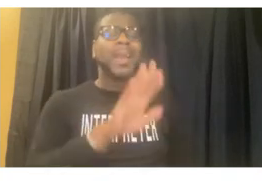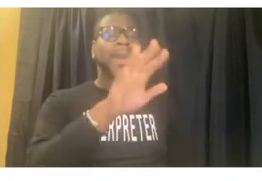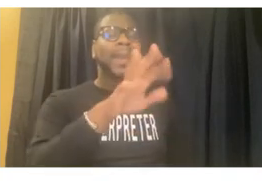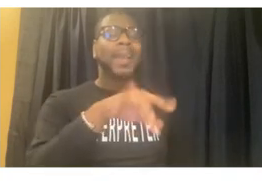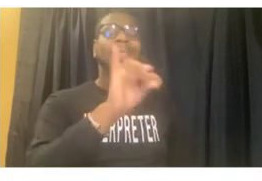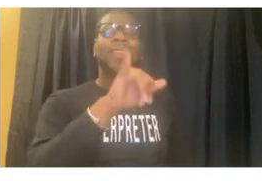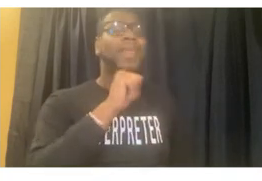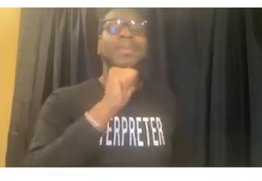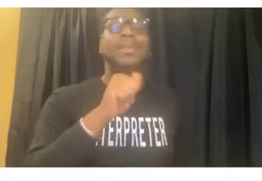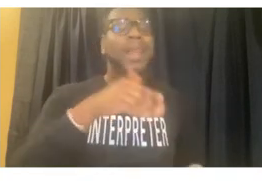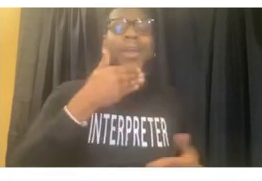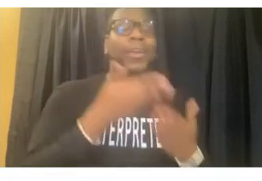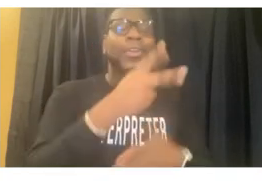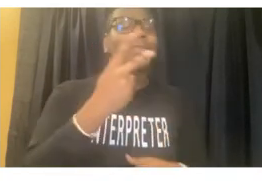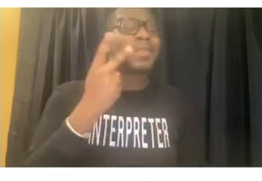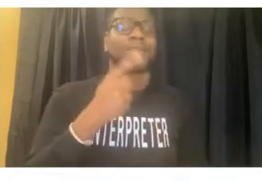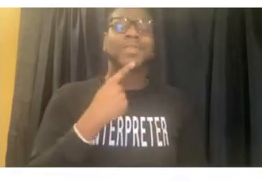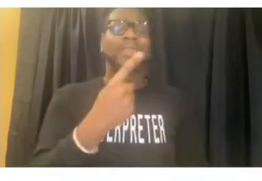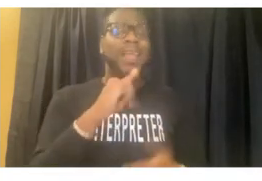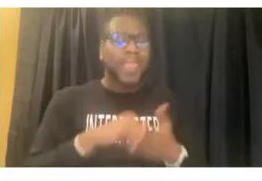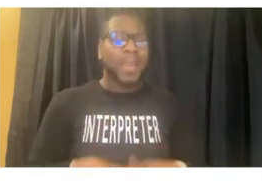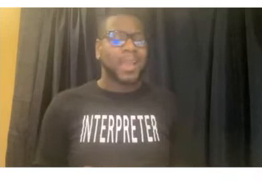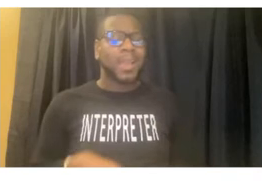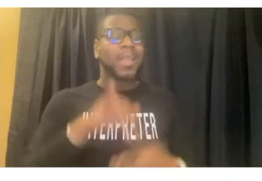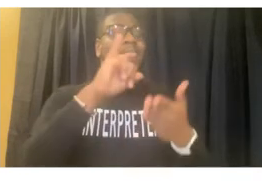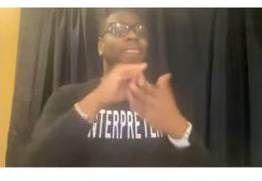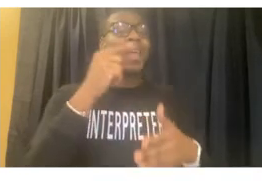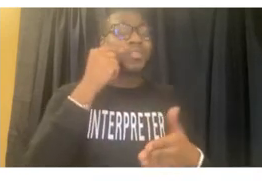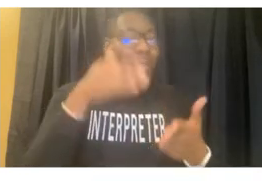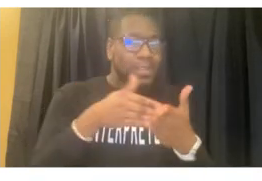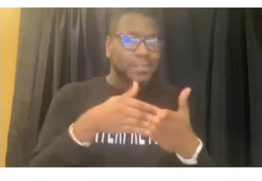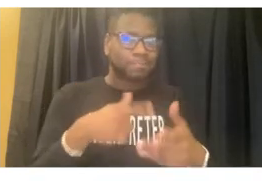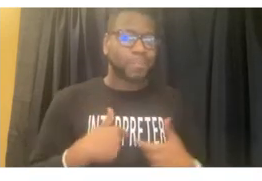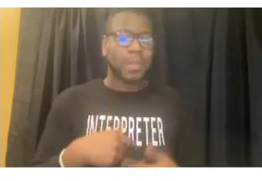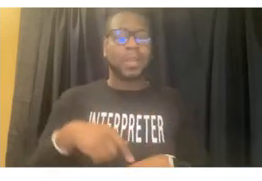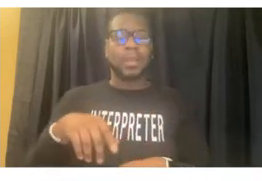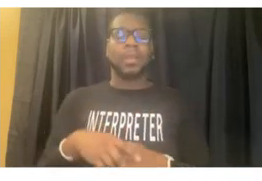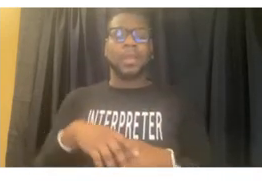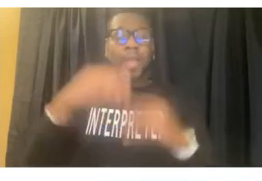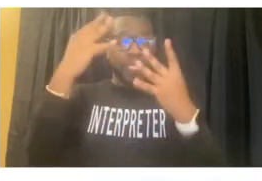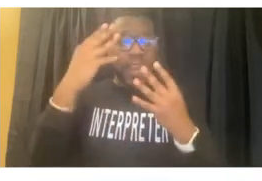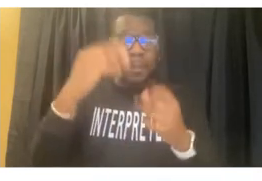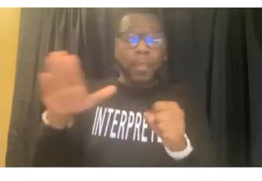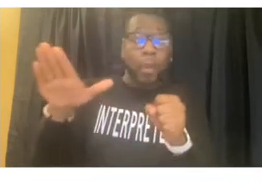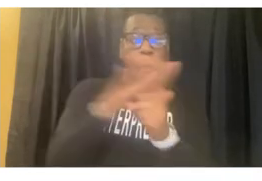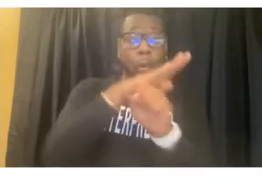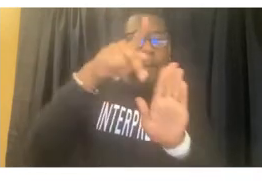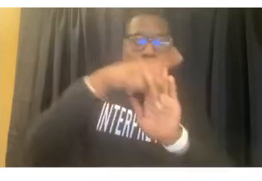that you said that in that meeting. And thinking about as a whole, the policies and procedures that you have in place in order to